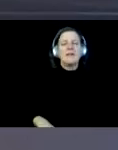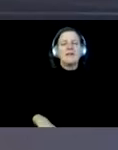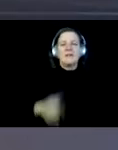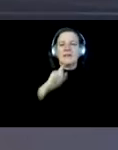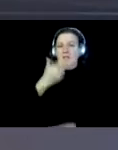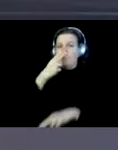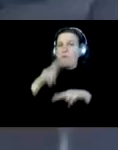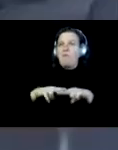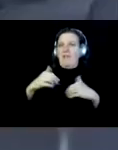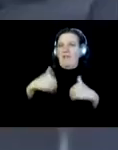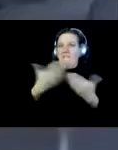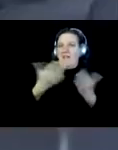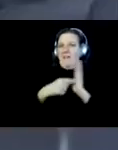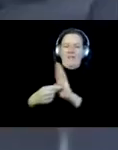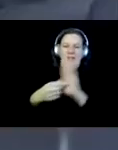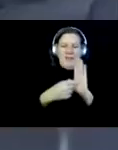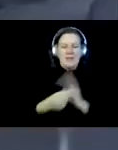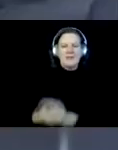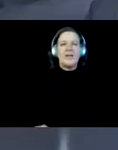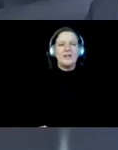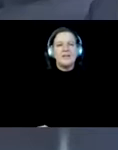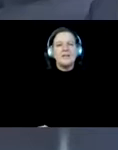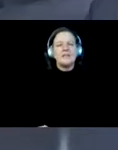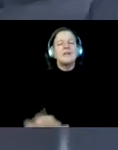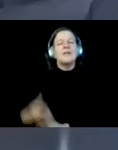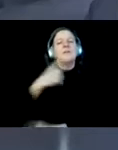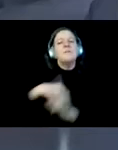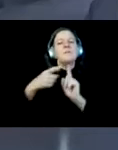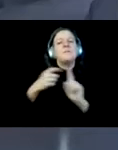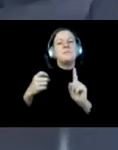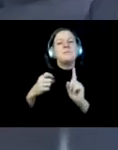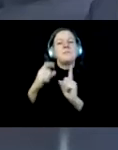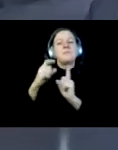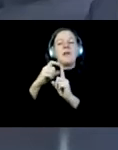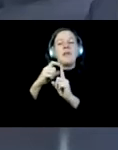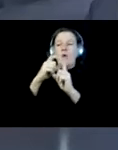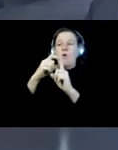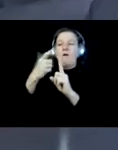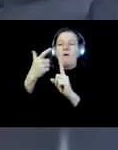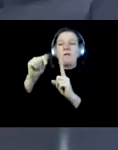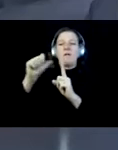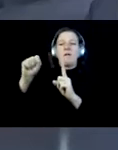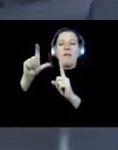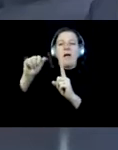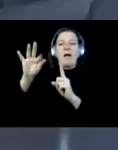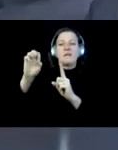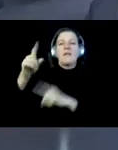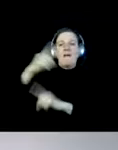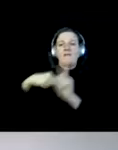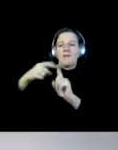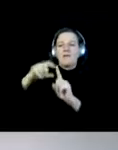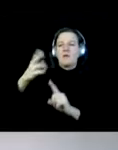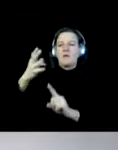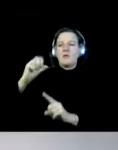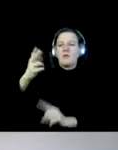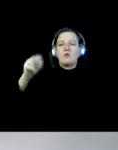work on site. And it comes from, the term Glass Life comes from a passage in the Shoshana Zuboff book, The Age